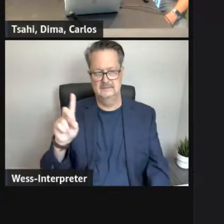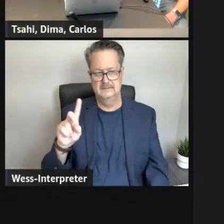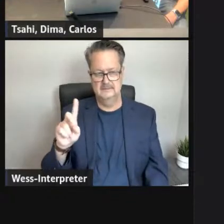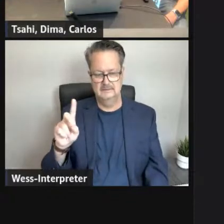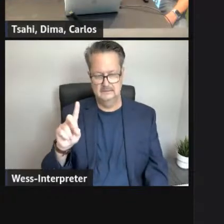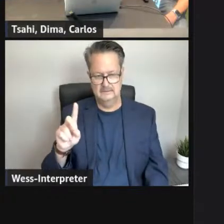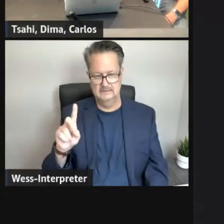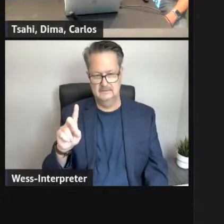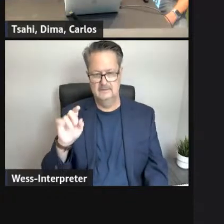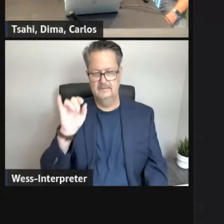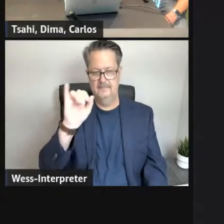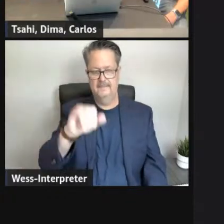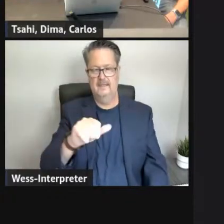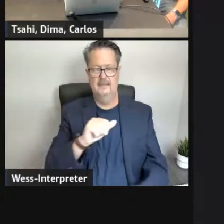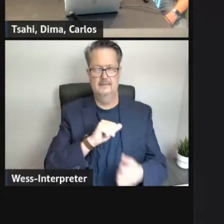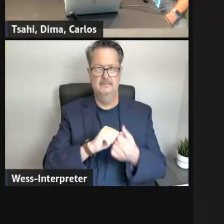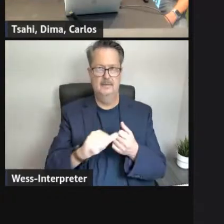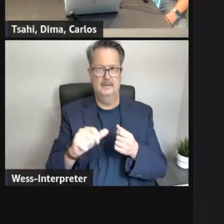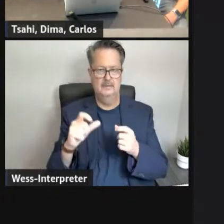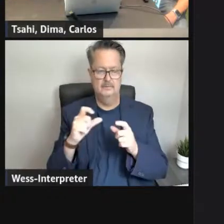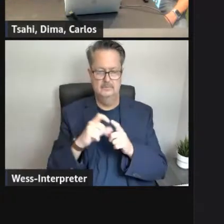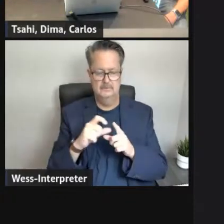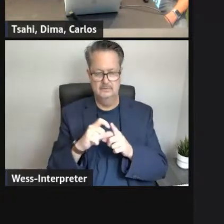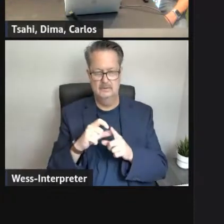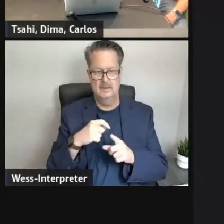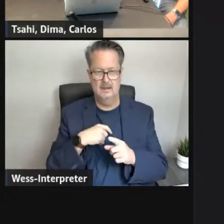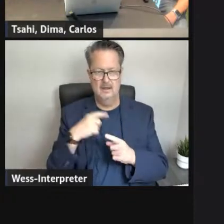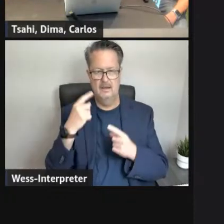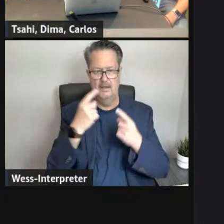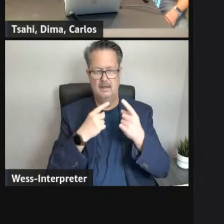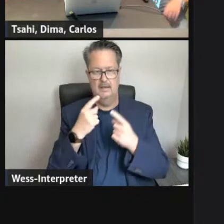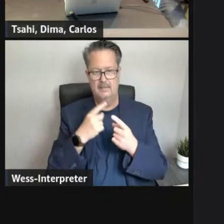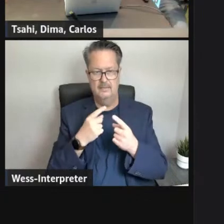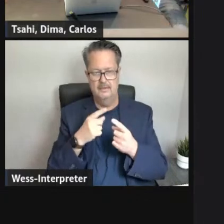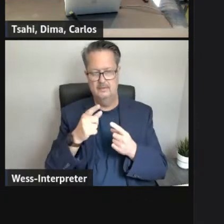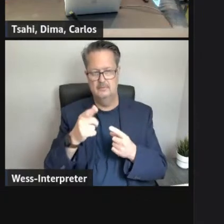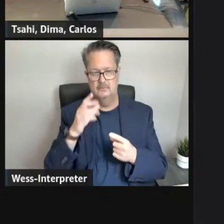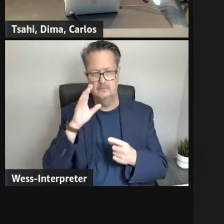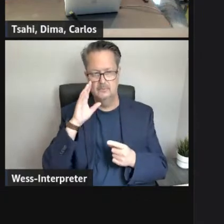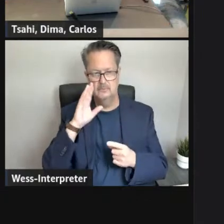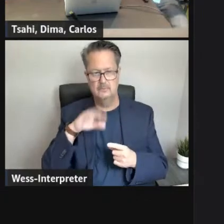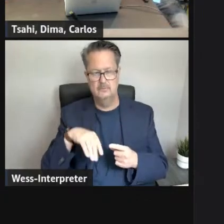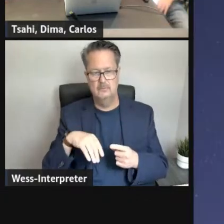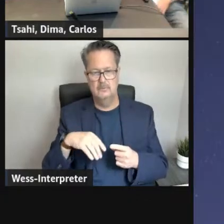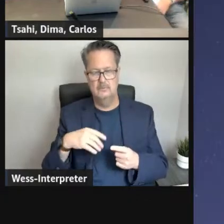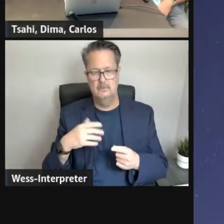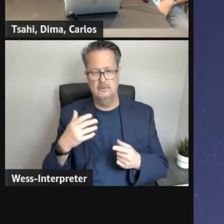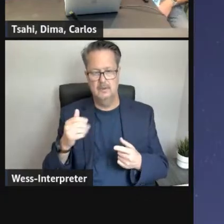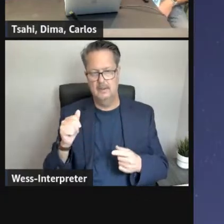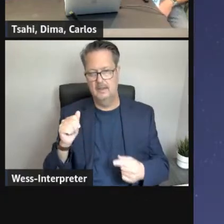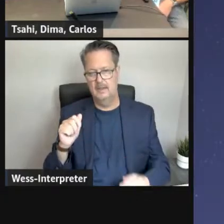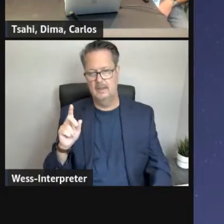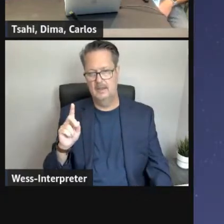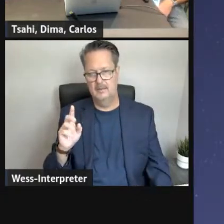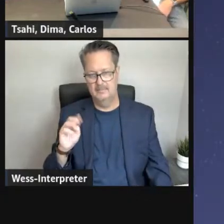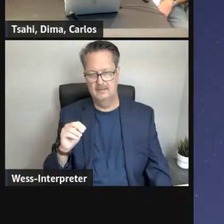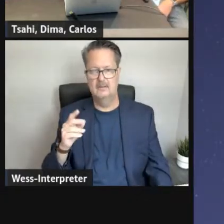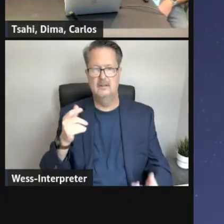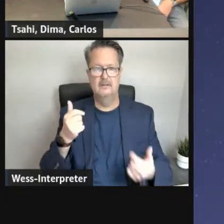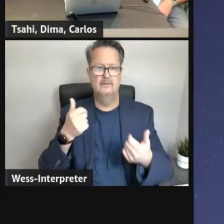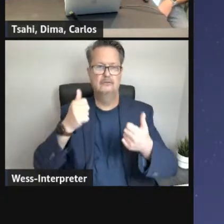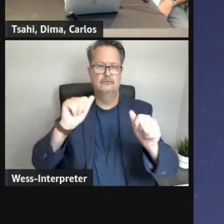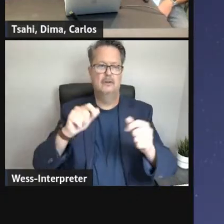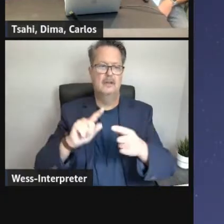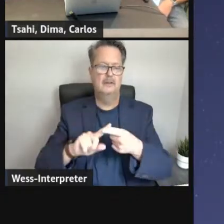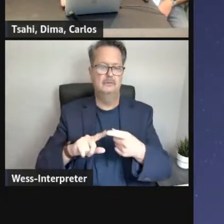Okay, so this is the password. And I think do you know what's the initial admin? It's admin. Okay, so let's try to